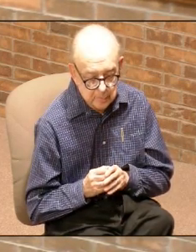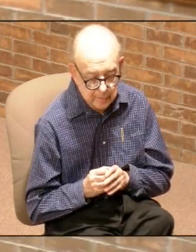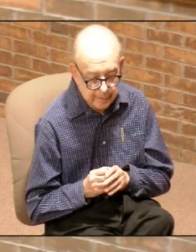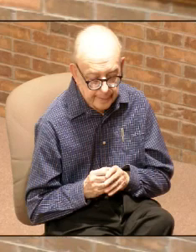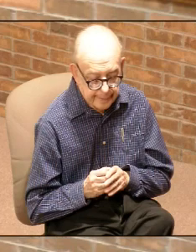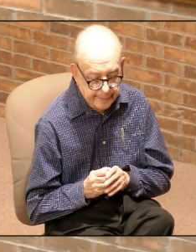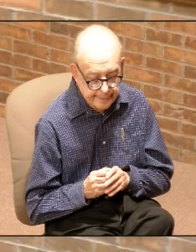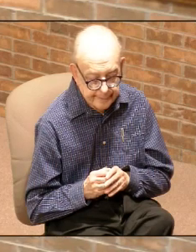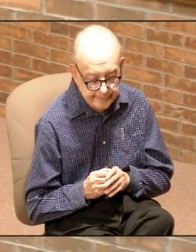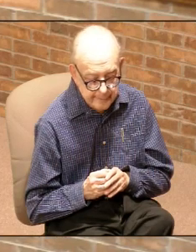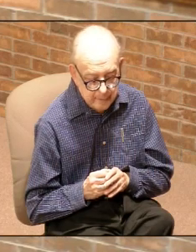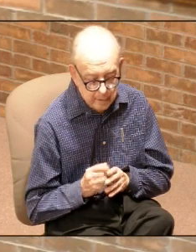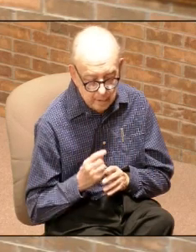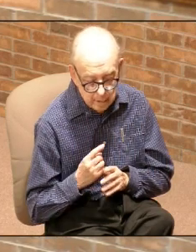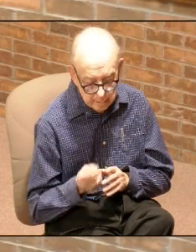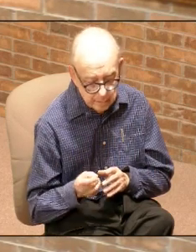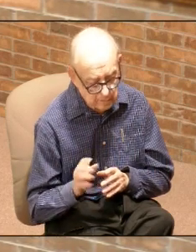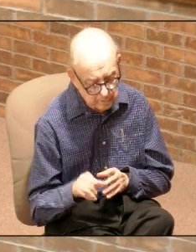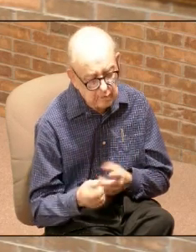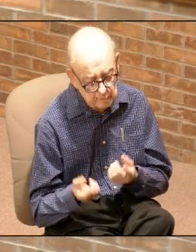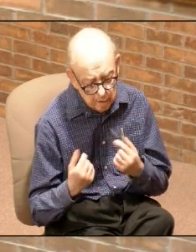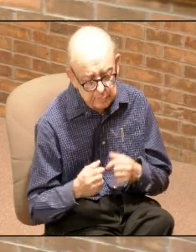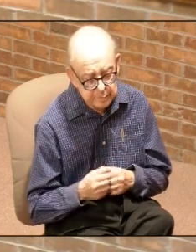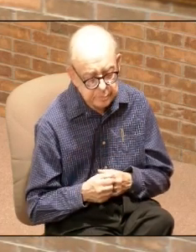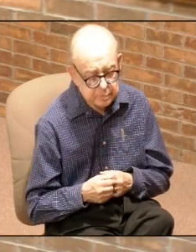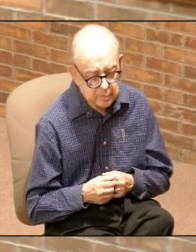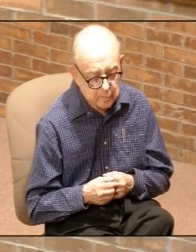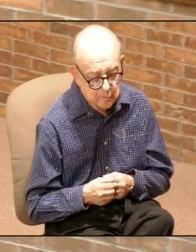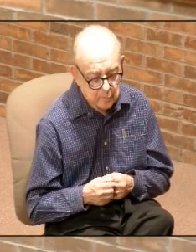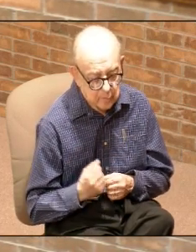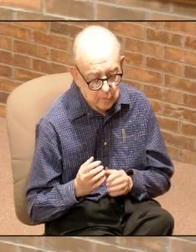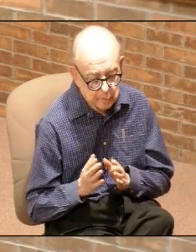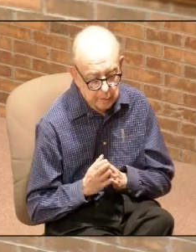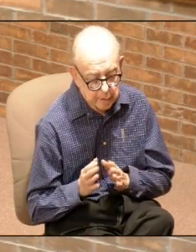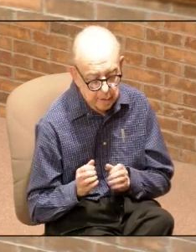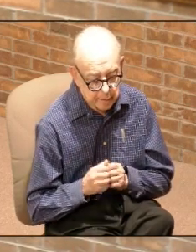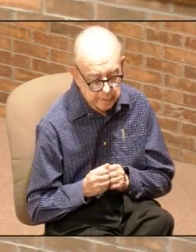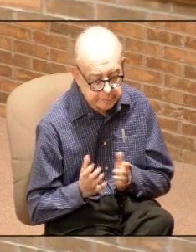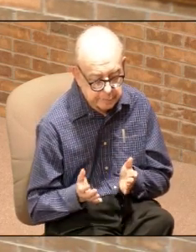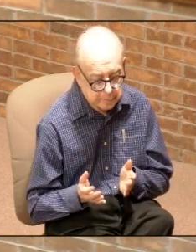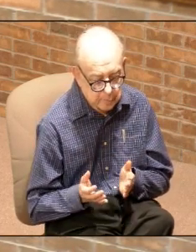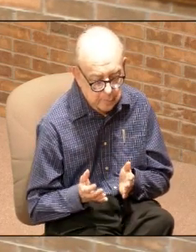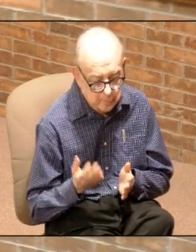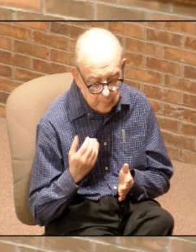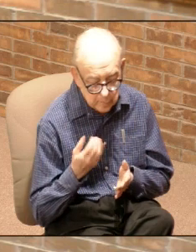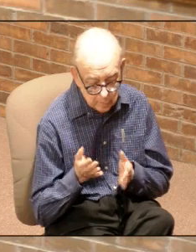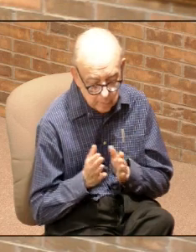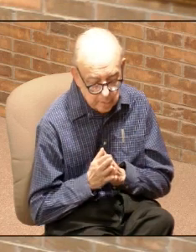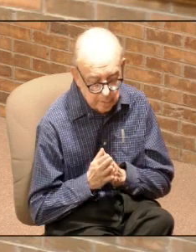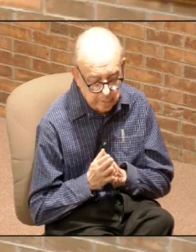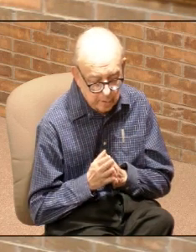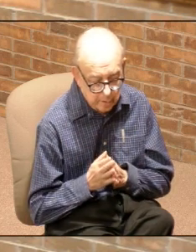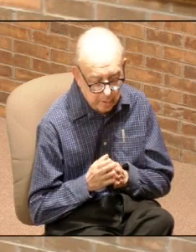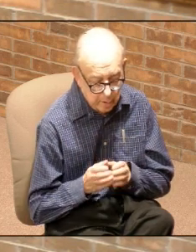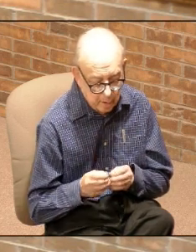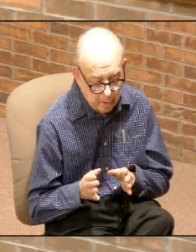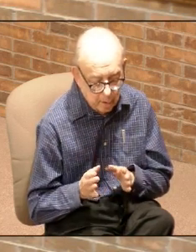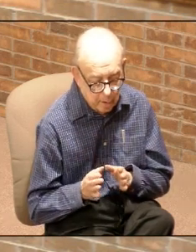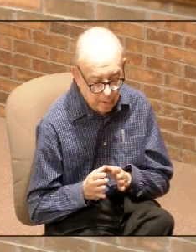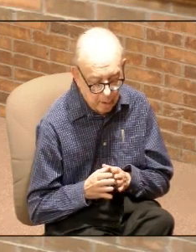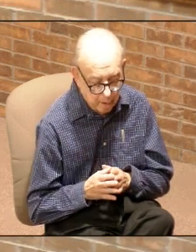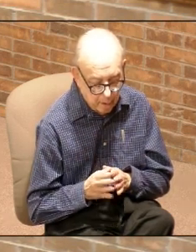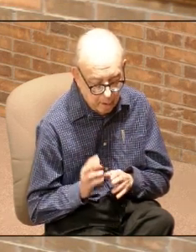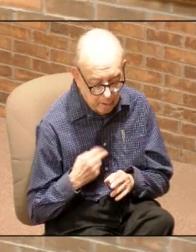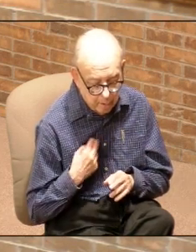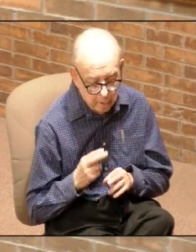Right? And I said, yeah, sure, man. We'll pray. And so he wanted to pray. I let him pray, and then